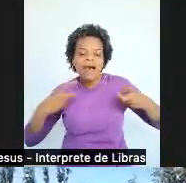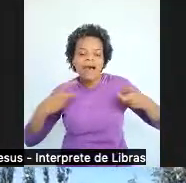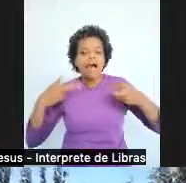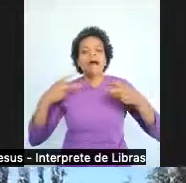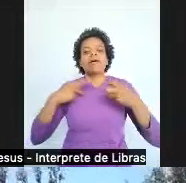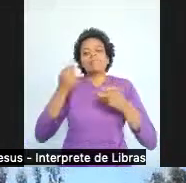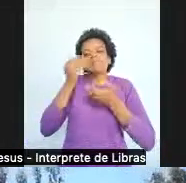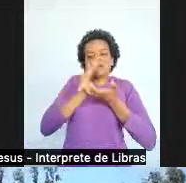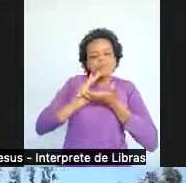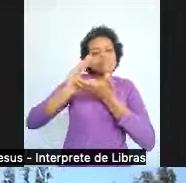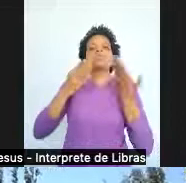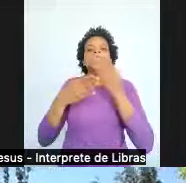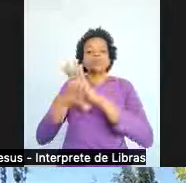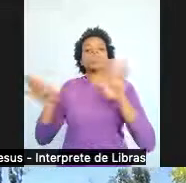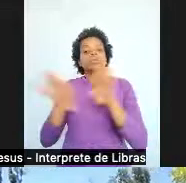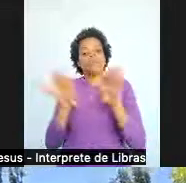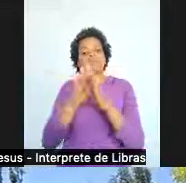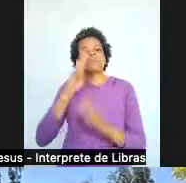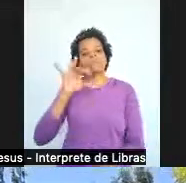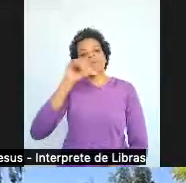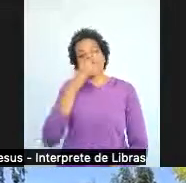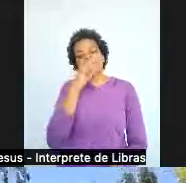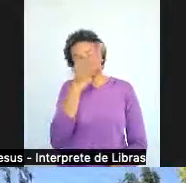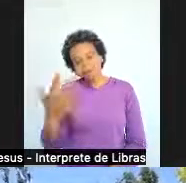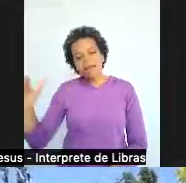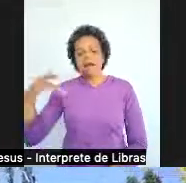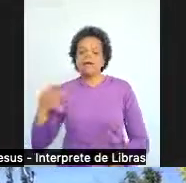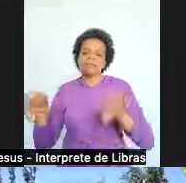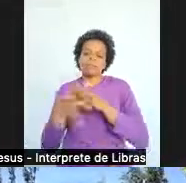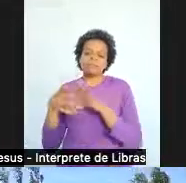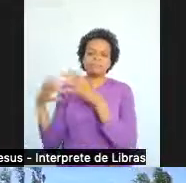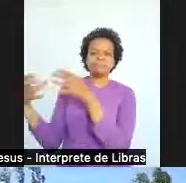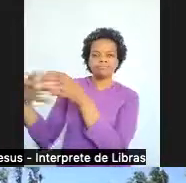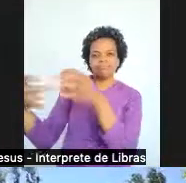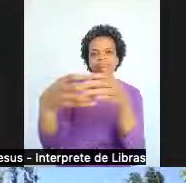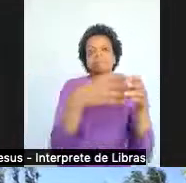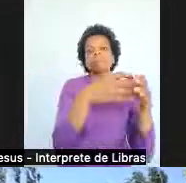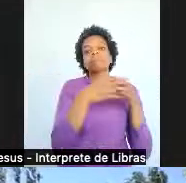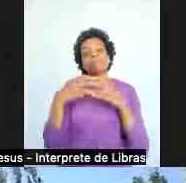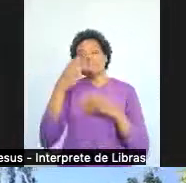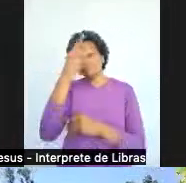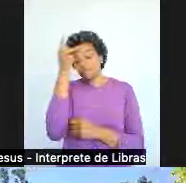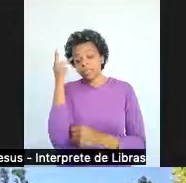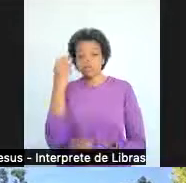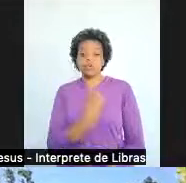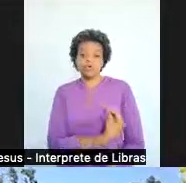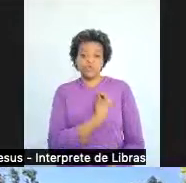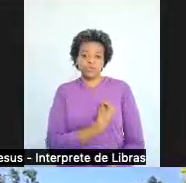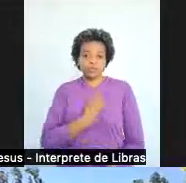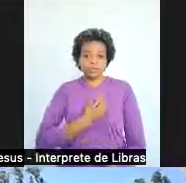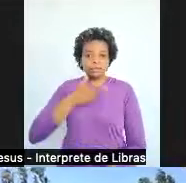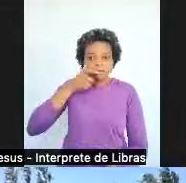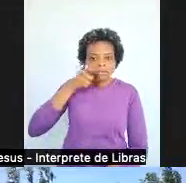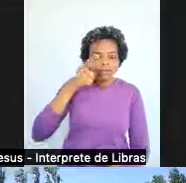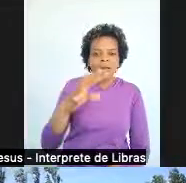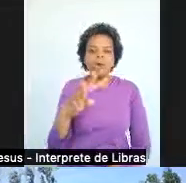sponsors, um, the Biomar Network, and also all the teams that are here, and everyone